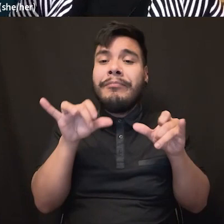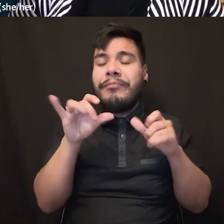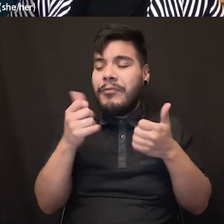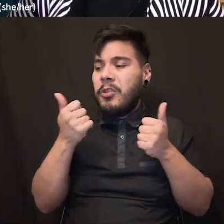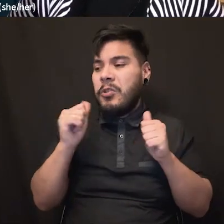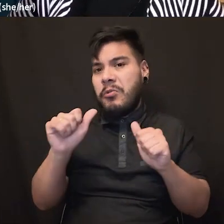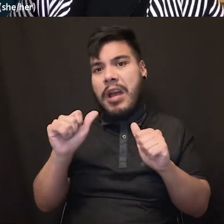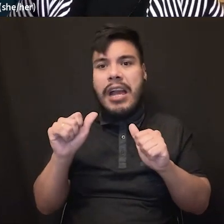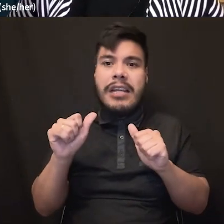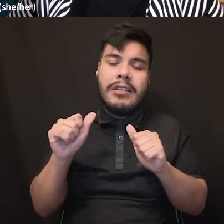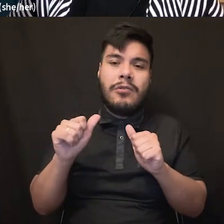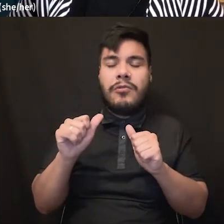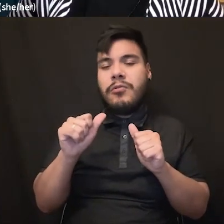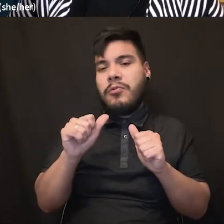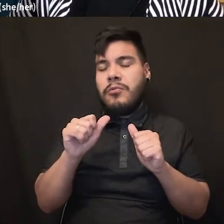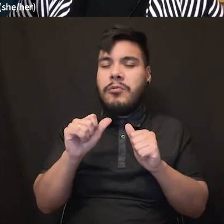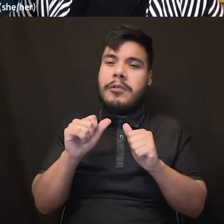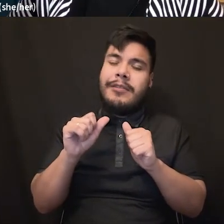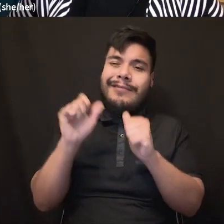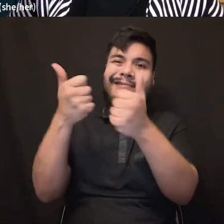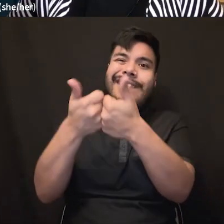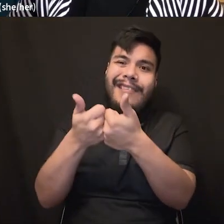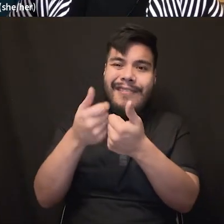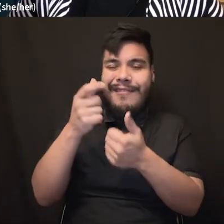tackle the ideas that,